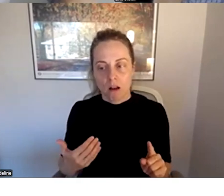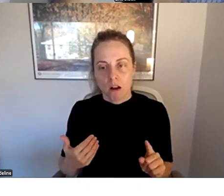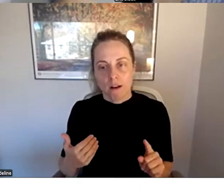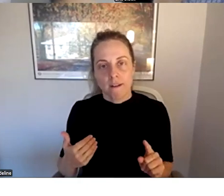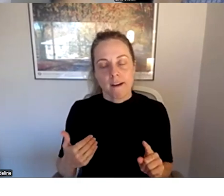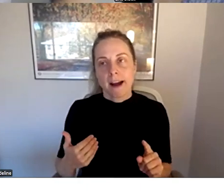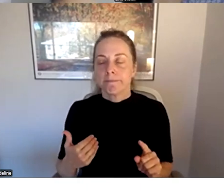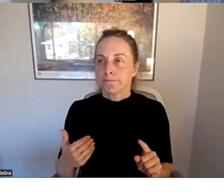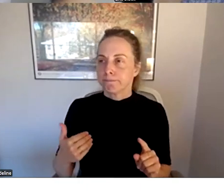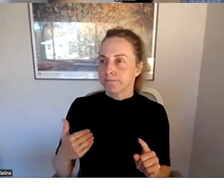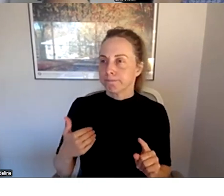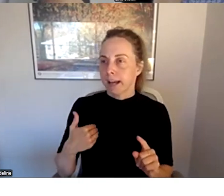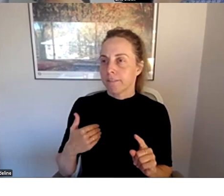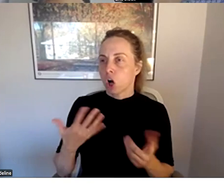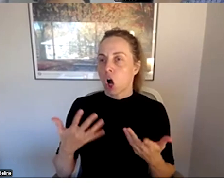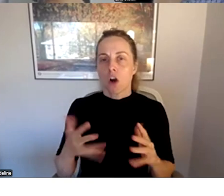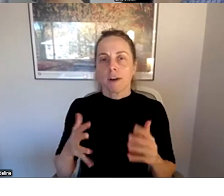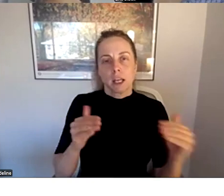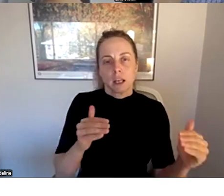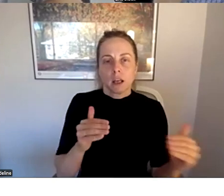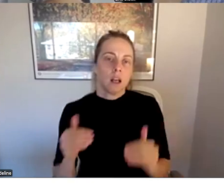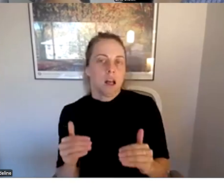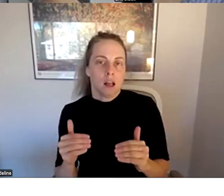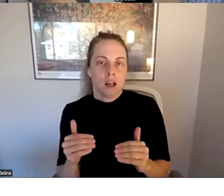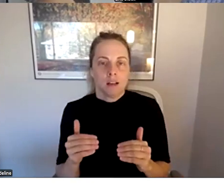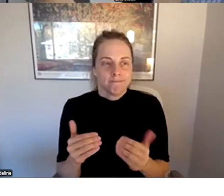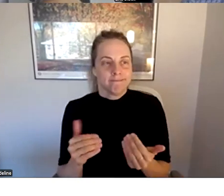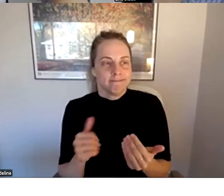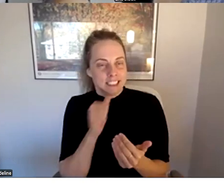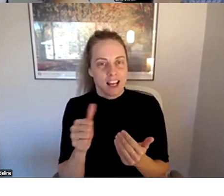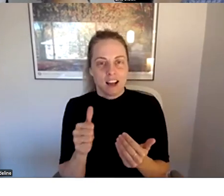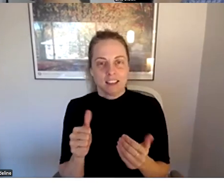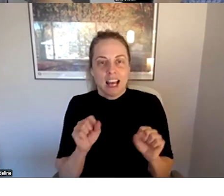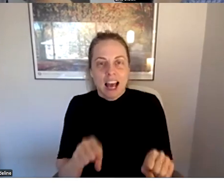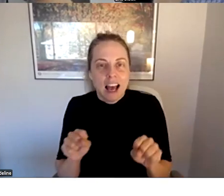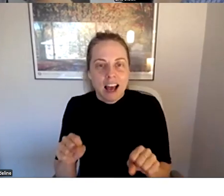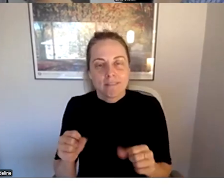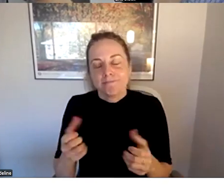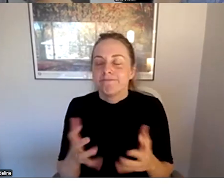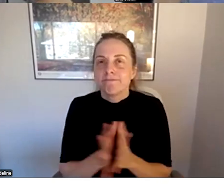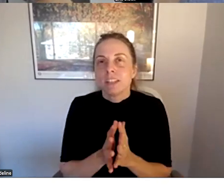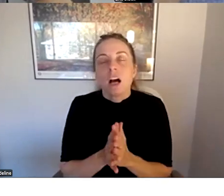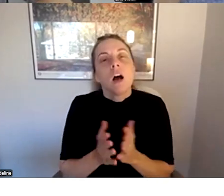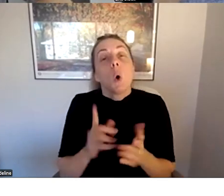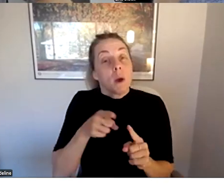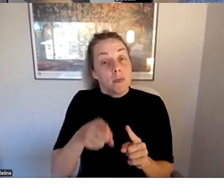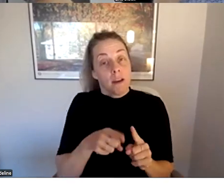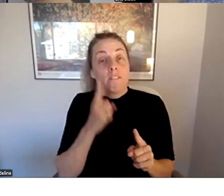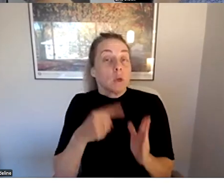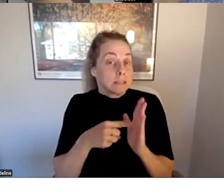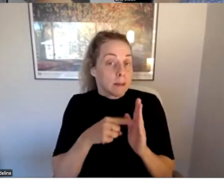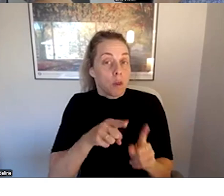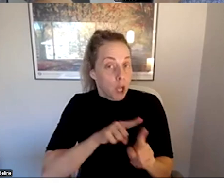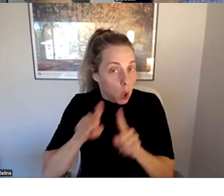against them because of that disability. So when they're going to that interview, they might, and again, might, I'm not saying everybody, but they